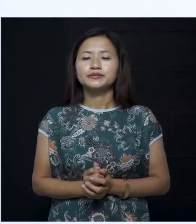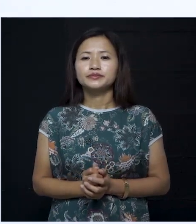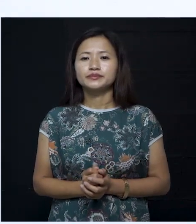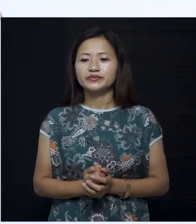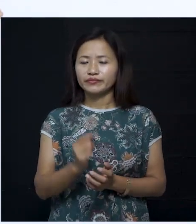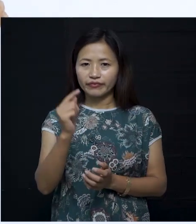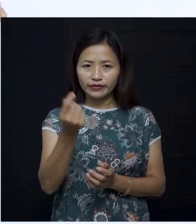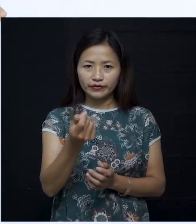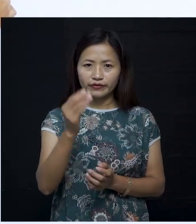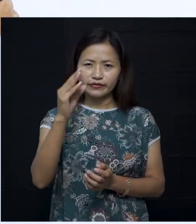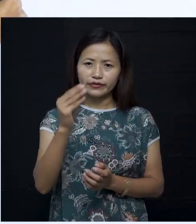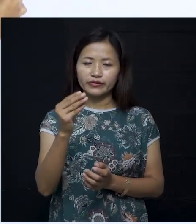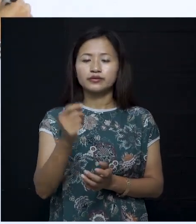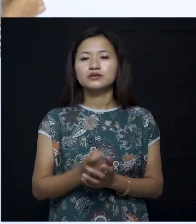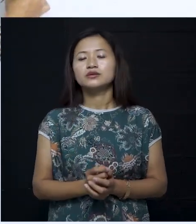few,